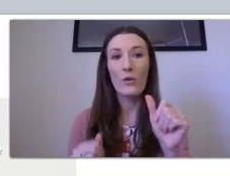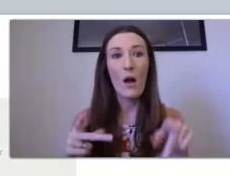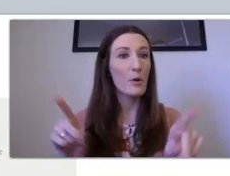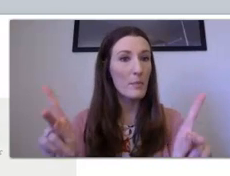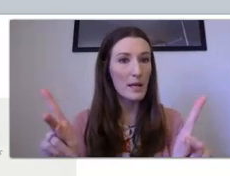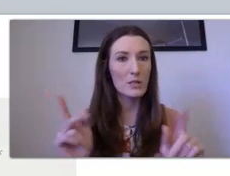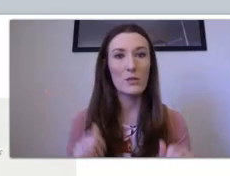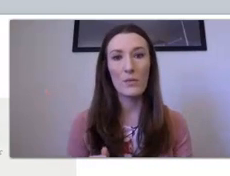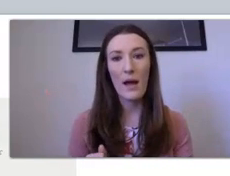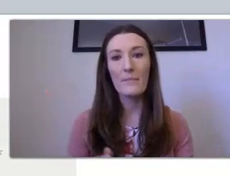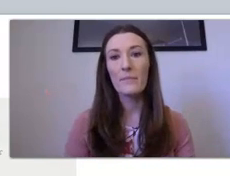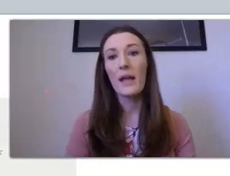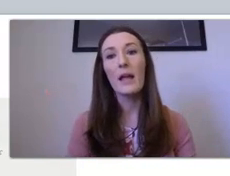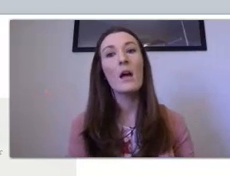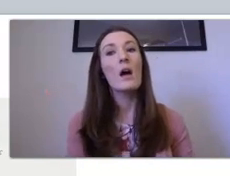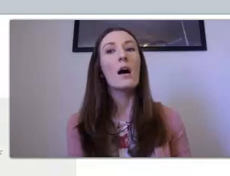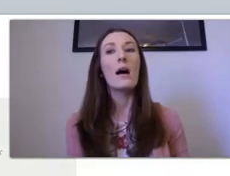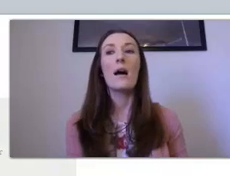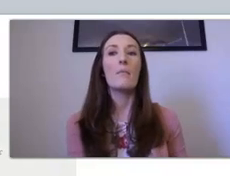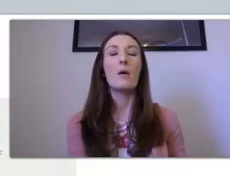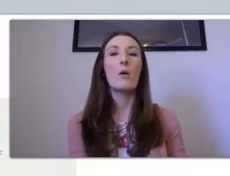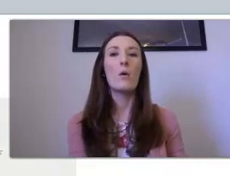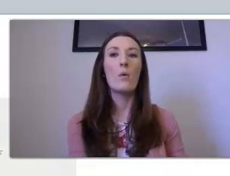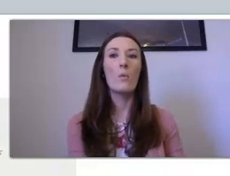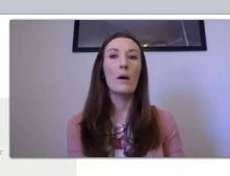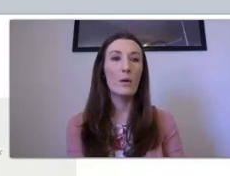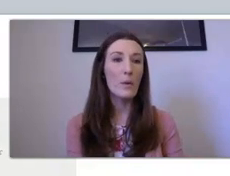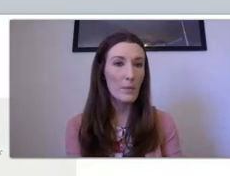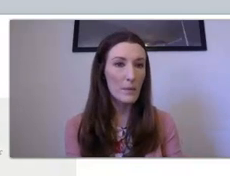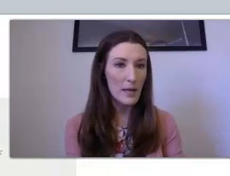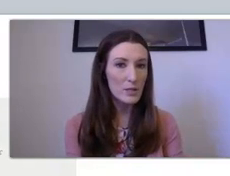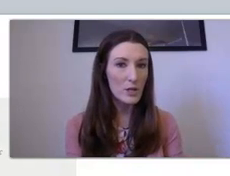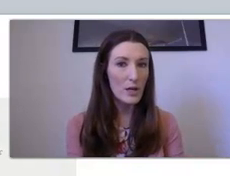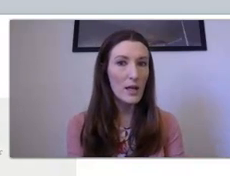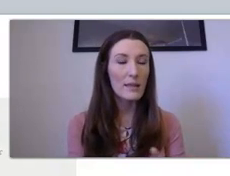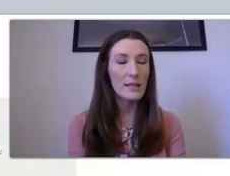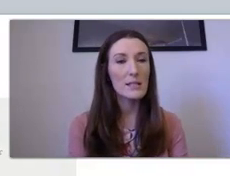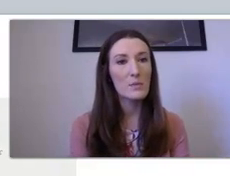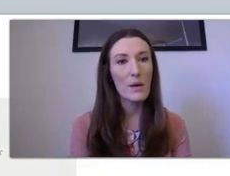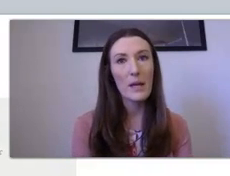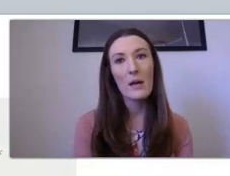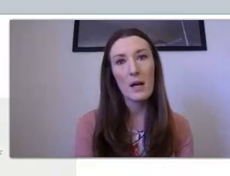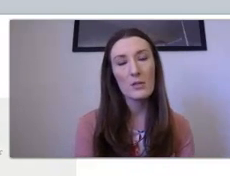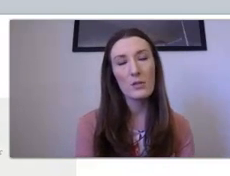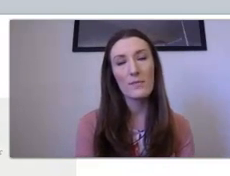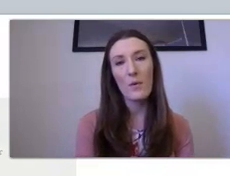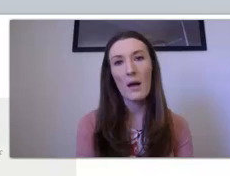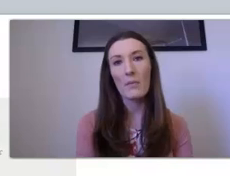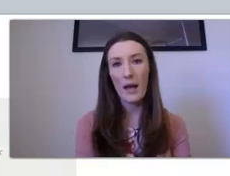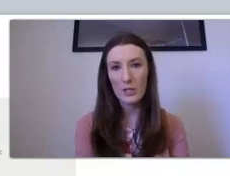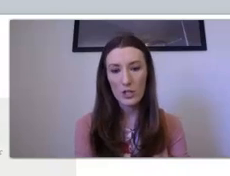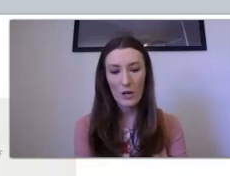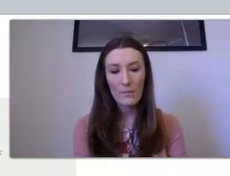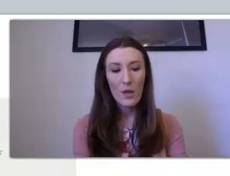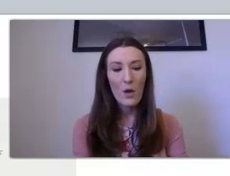or you're not permitted to do that. Okay? One quick reminder, and this is why we had Masterless